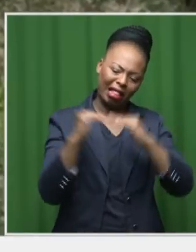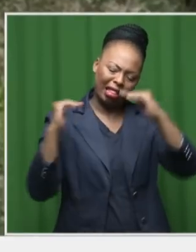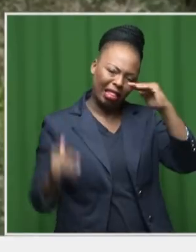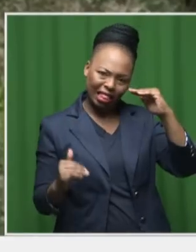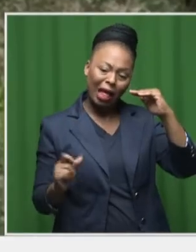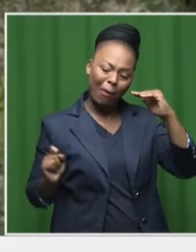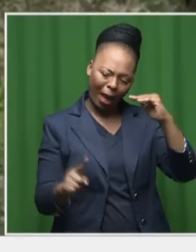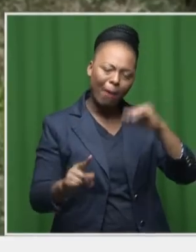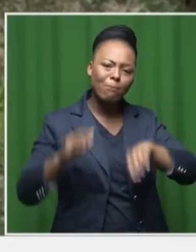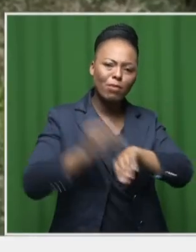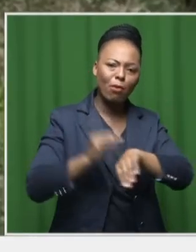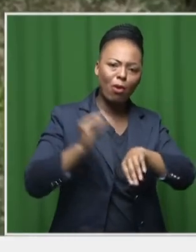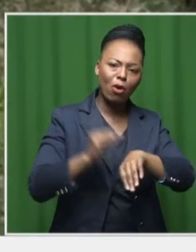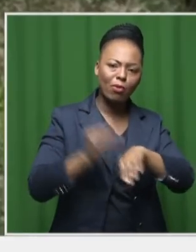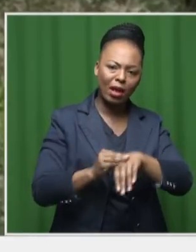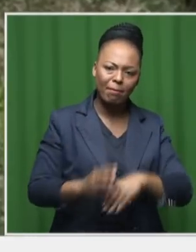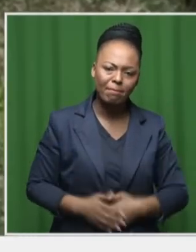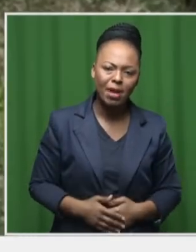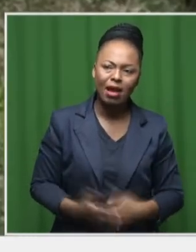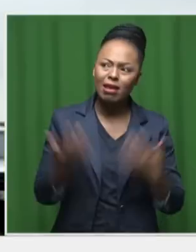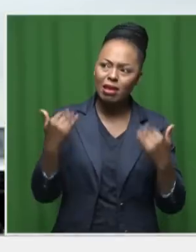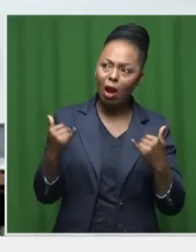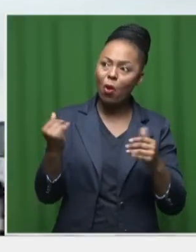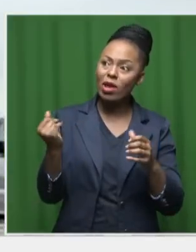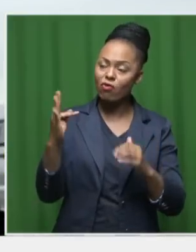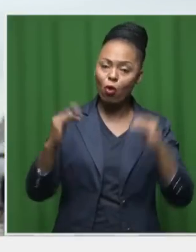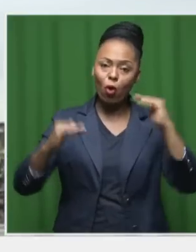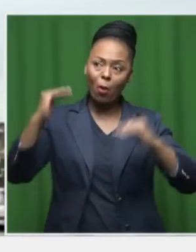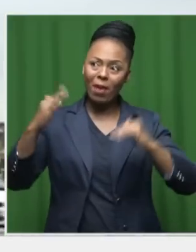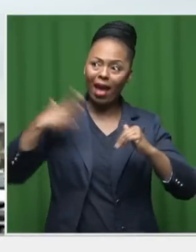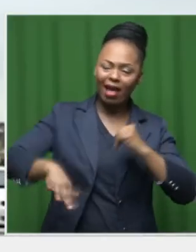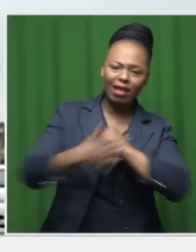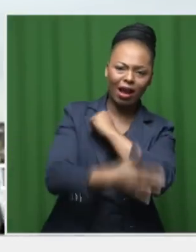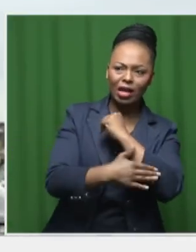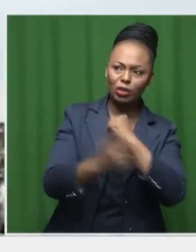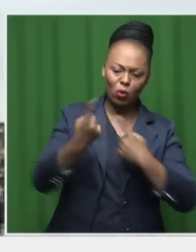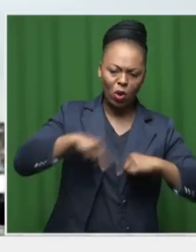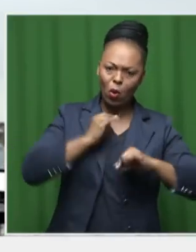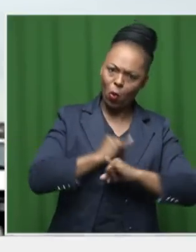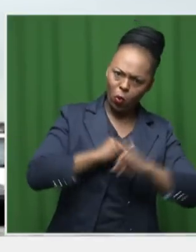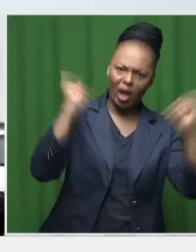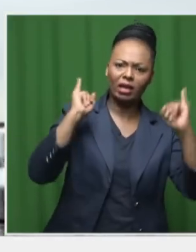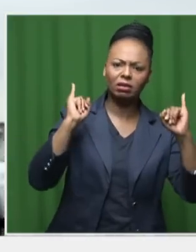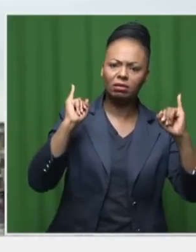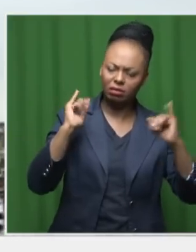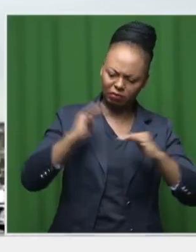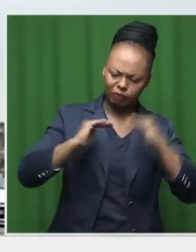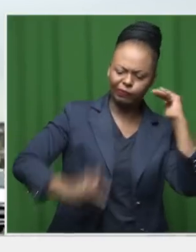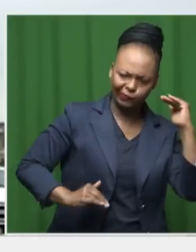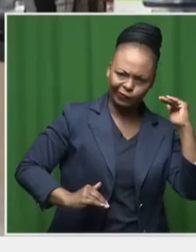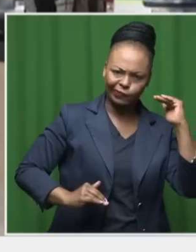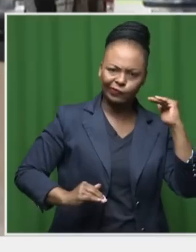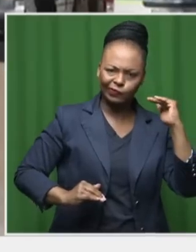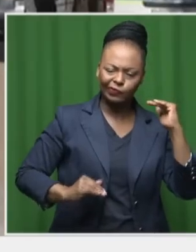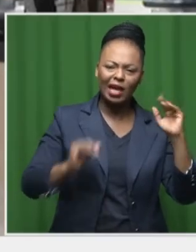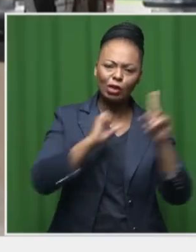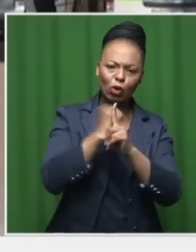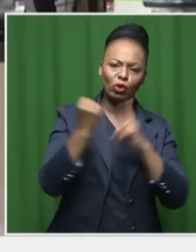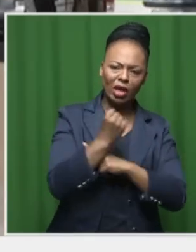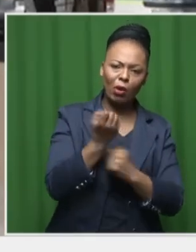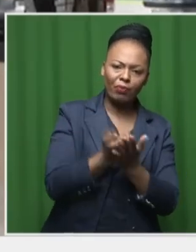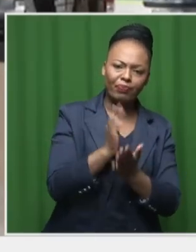got one of the highest Gini coefficients in the world, the difference between the have and the have-not. We have to narrow that wealth gap. But the reason I